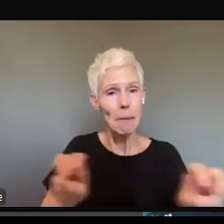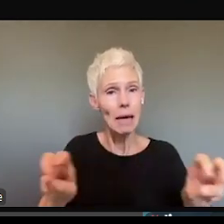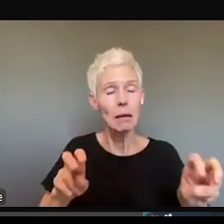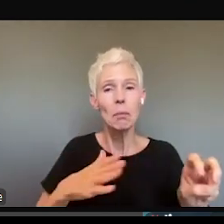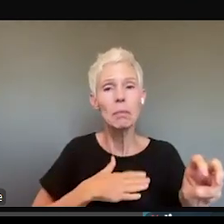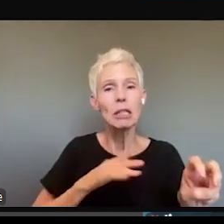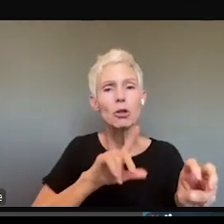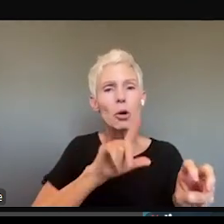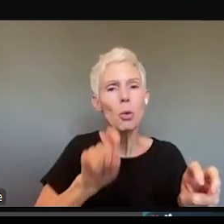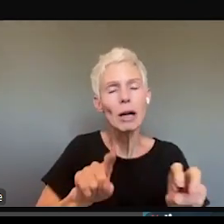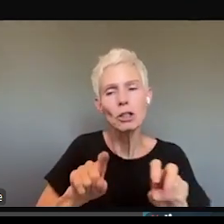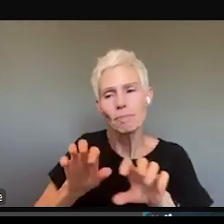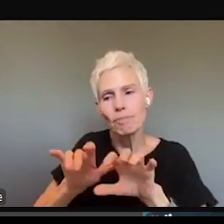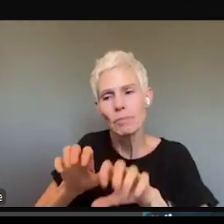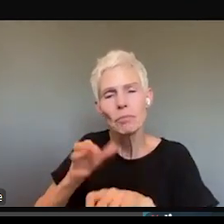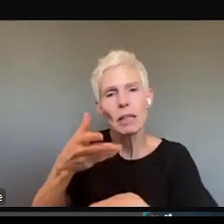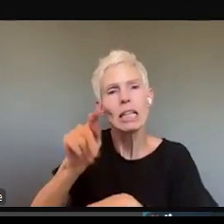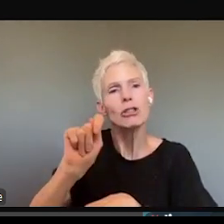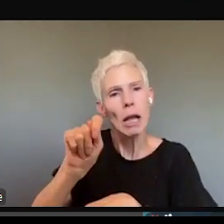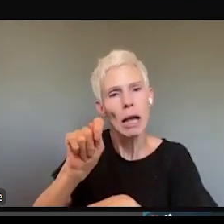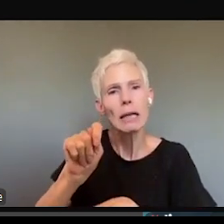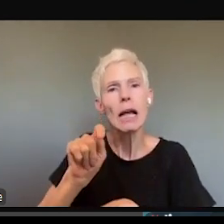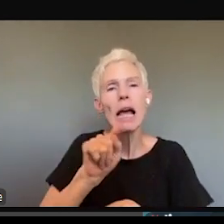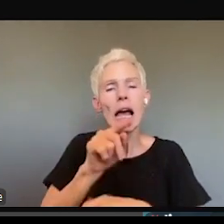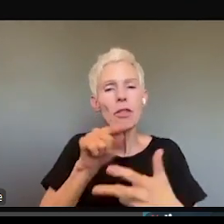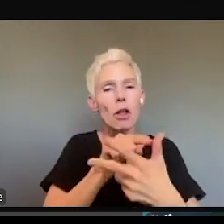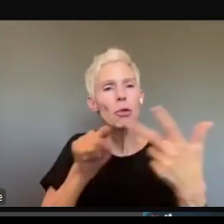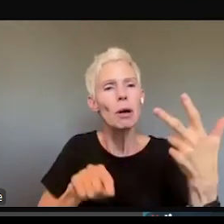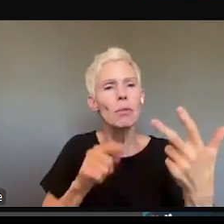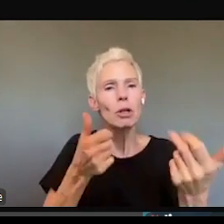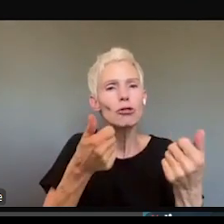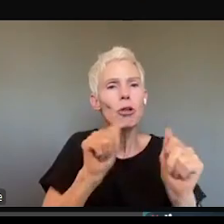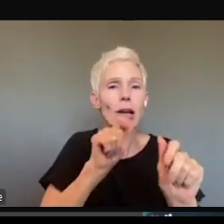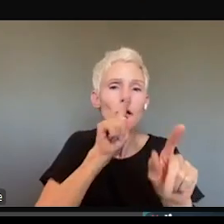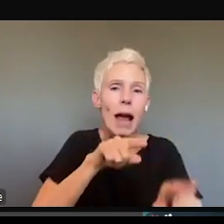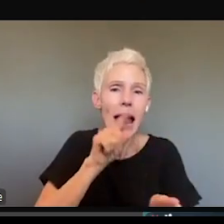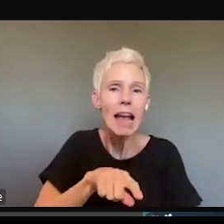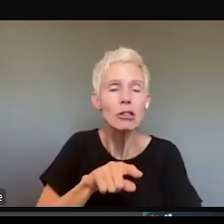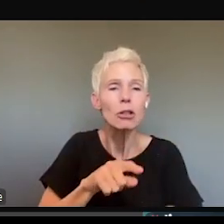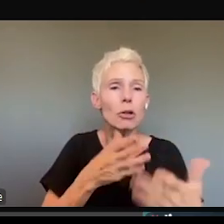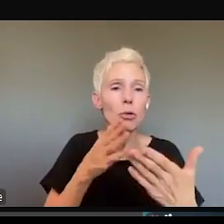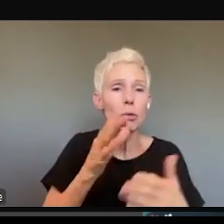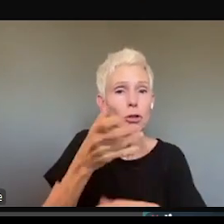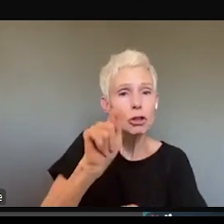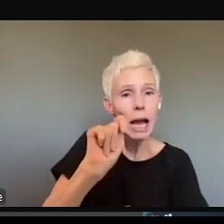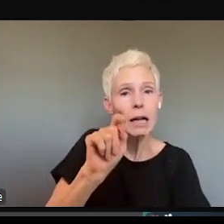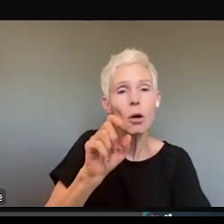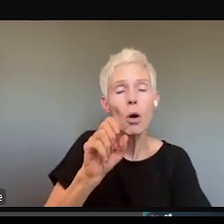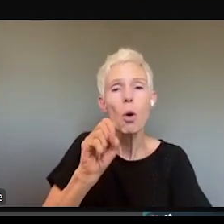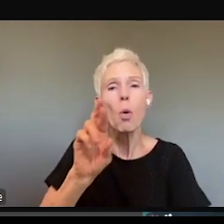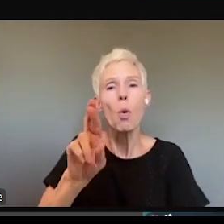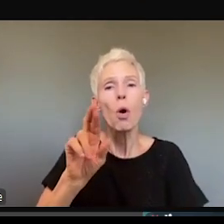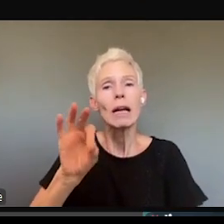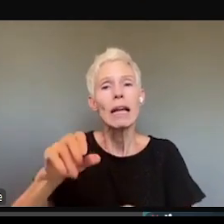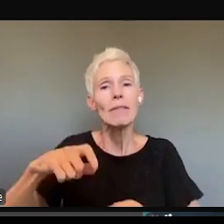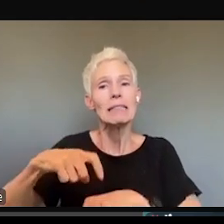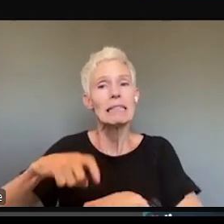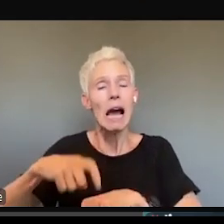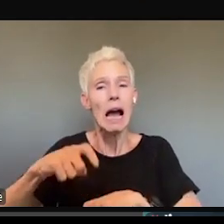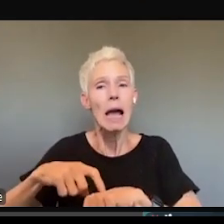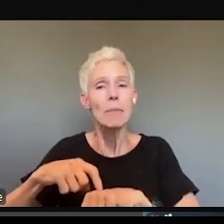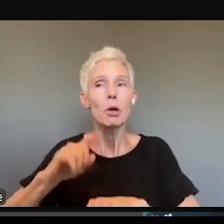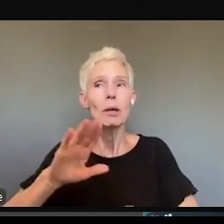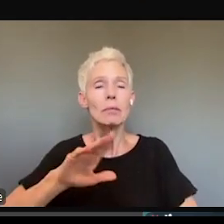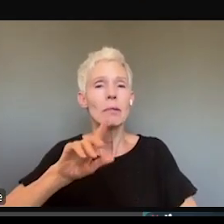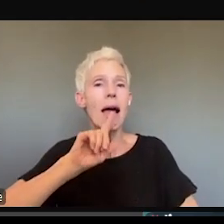put your questions in the chat, and our panelists will either try and get to them in chat, or if we have time to ask them here, we will